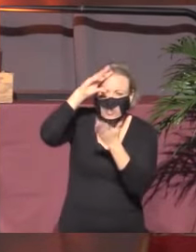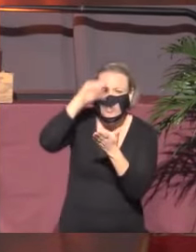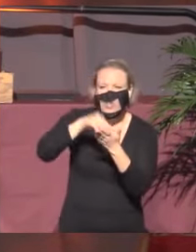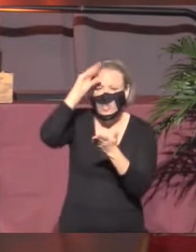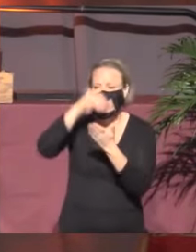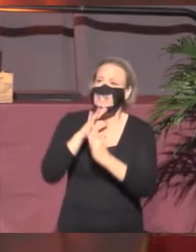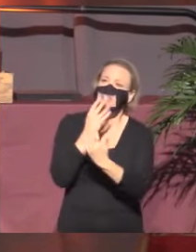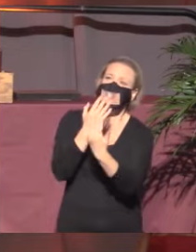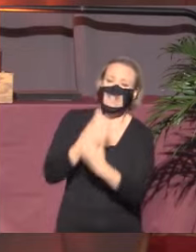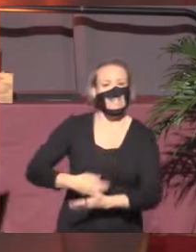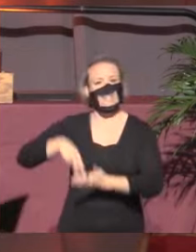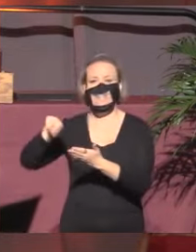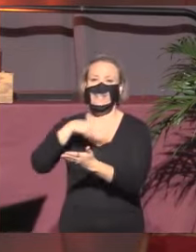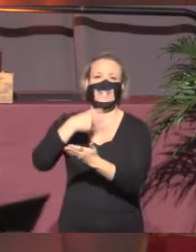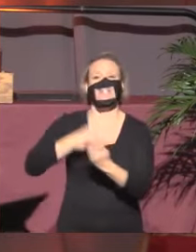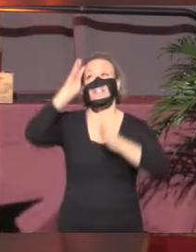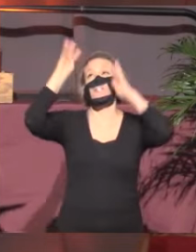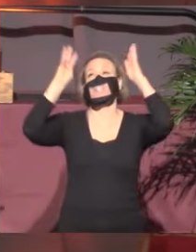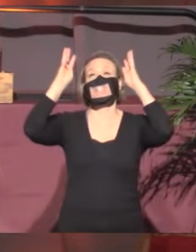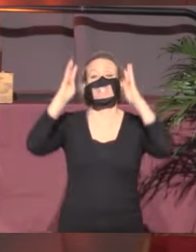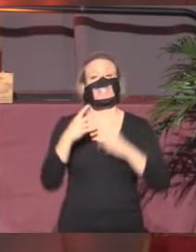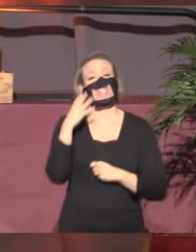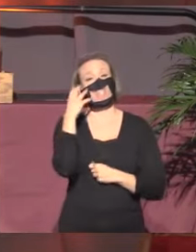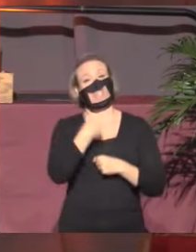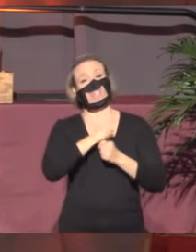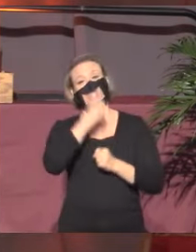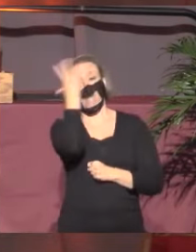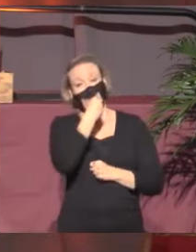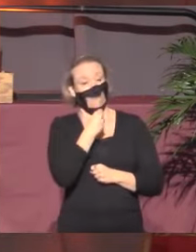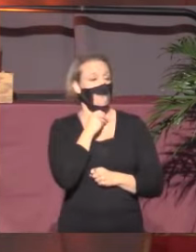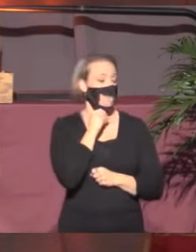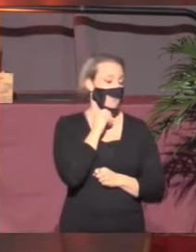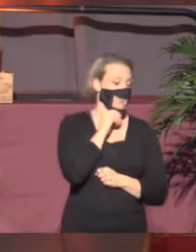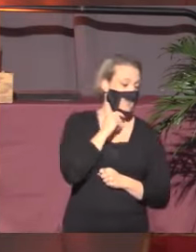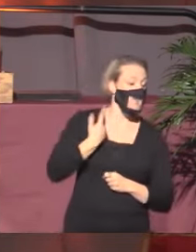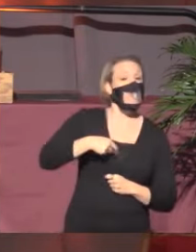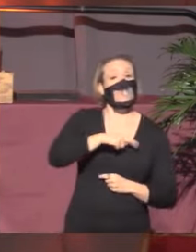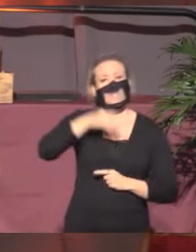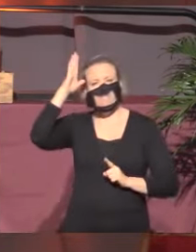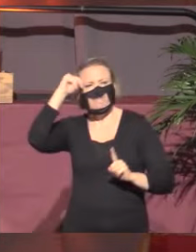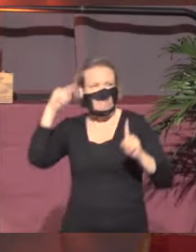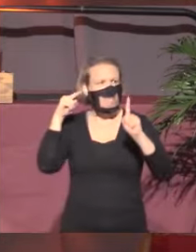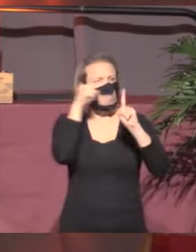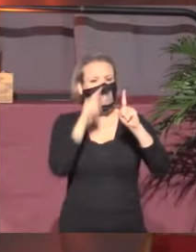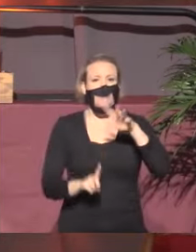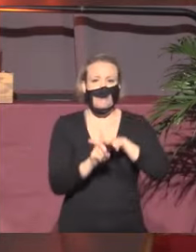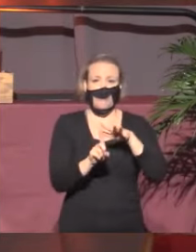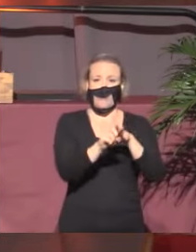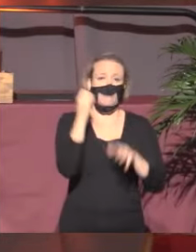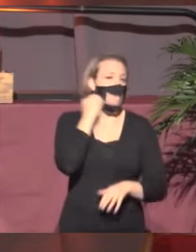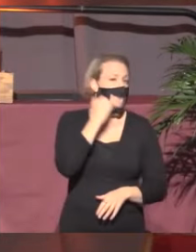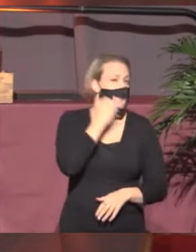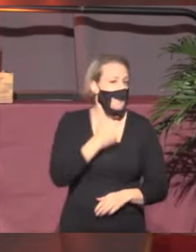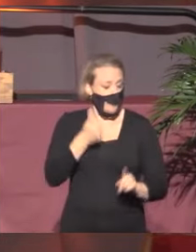sung, danced, and created beauty. We have determined to keep showing up each day in the world to